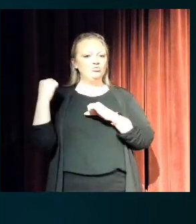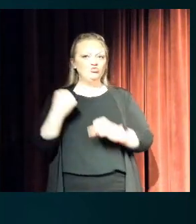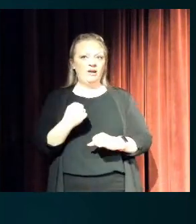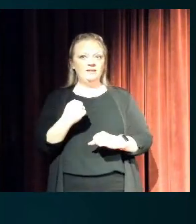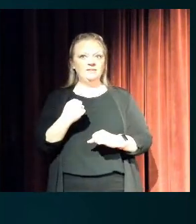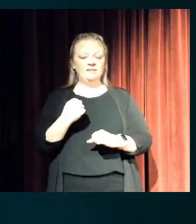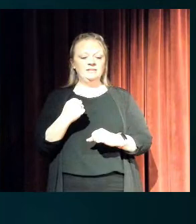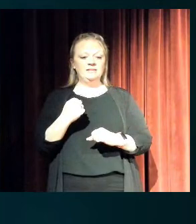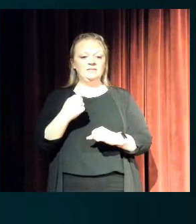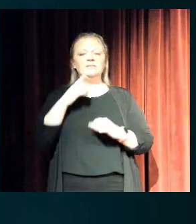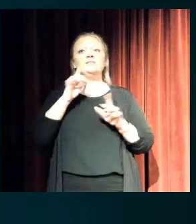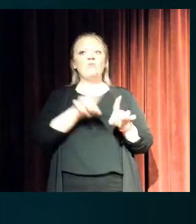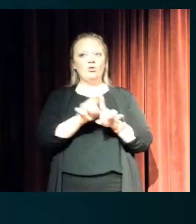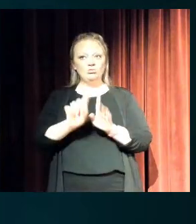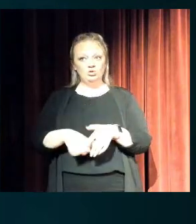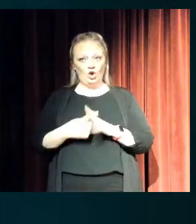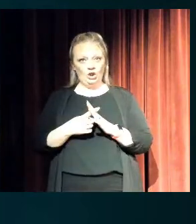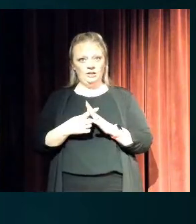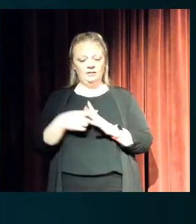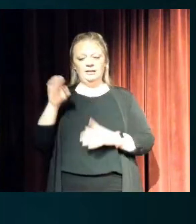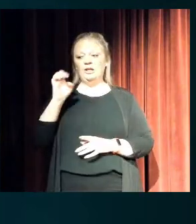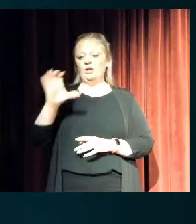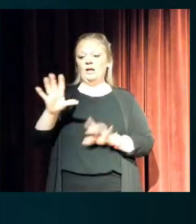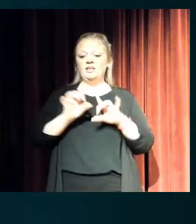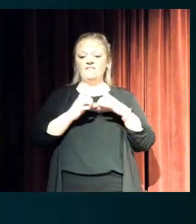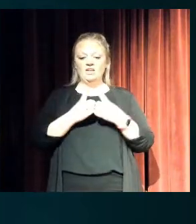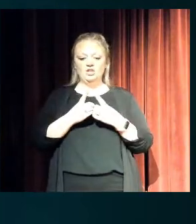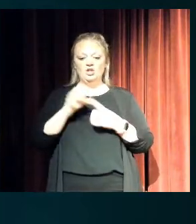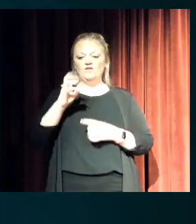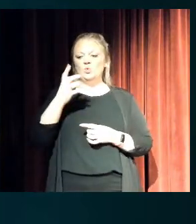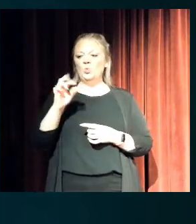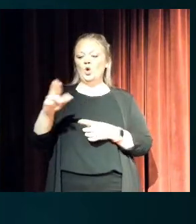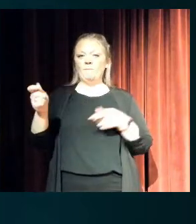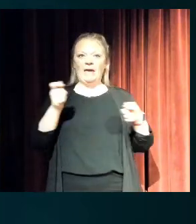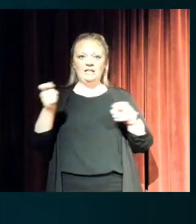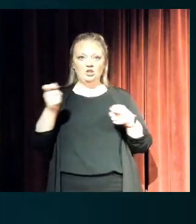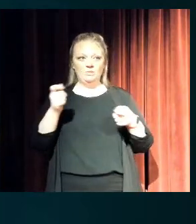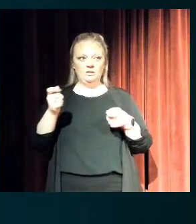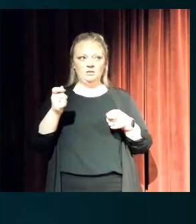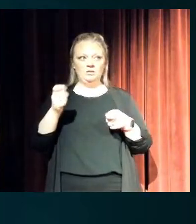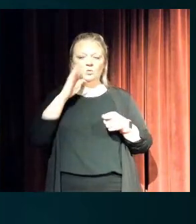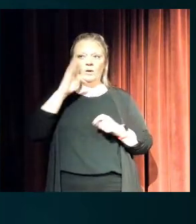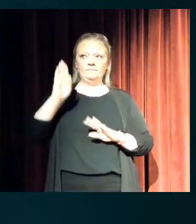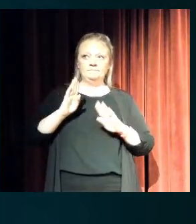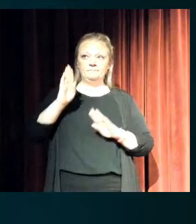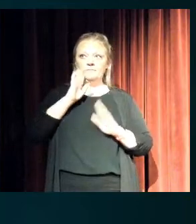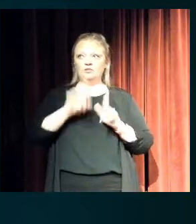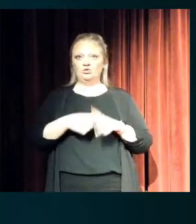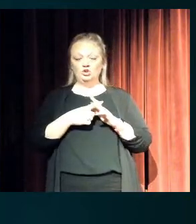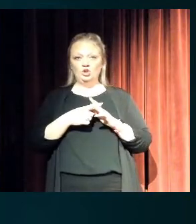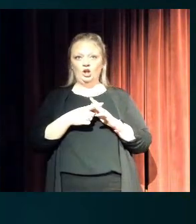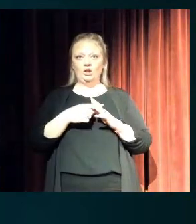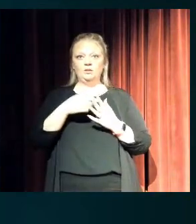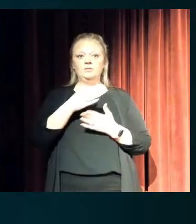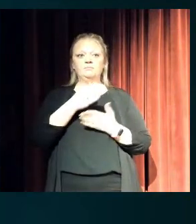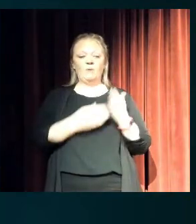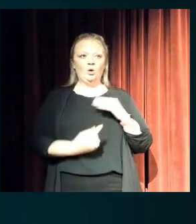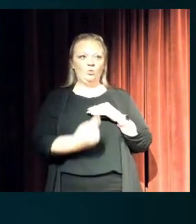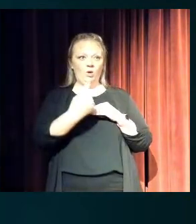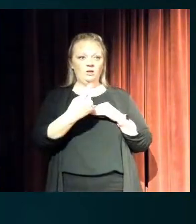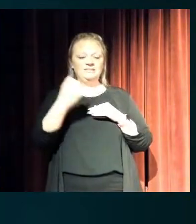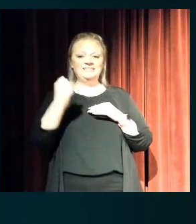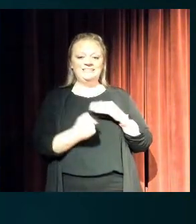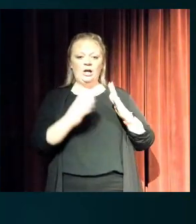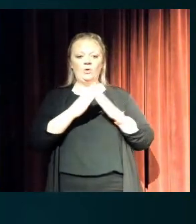is also starting. The Erie County Division of Sewerage Management will go to bid with Phase 1 of the Southtowns